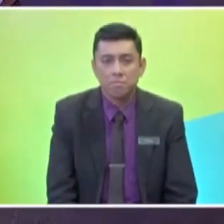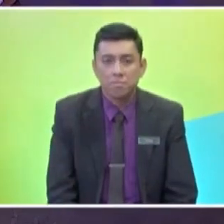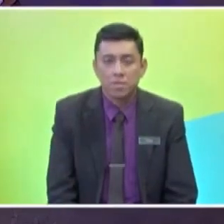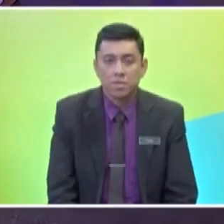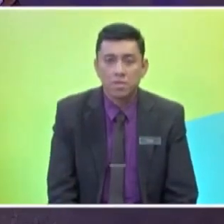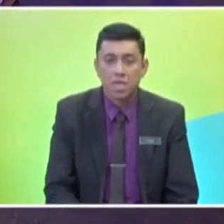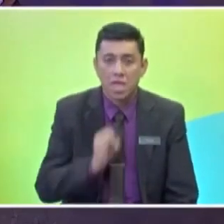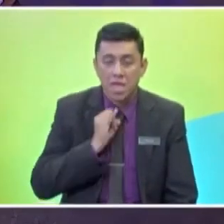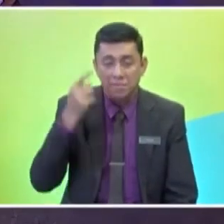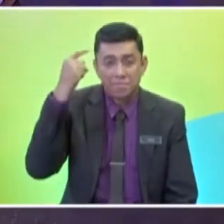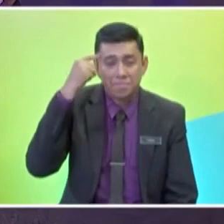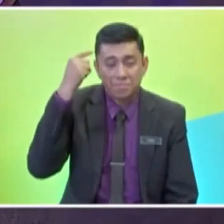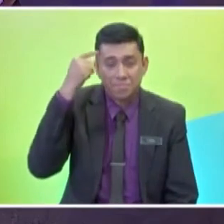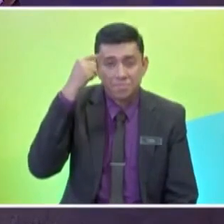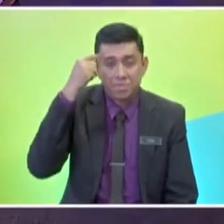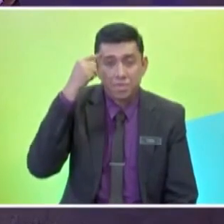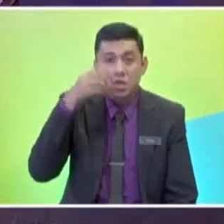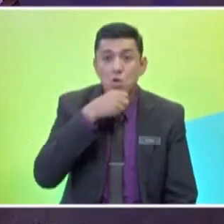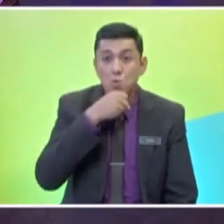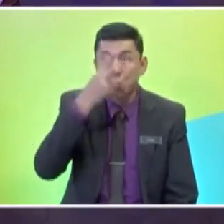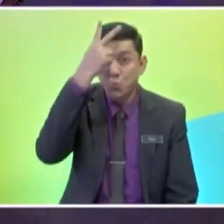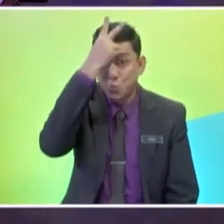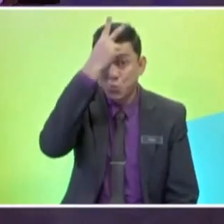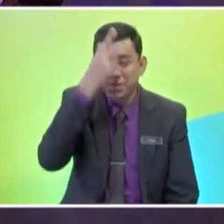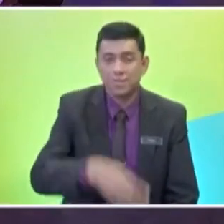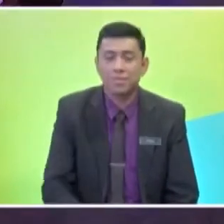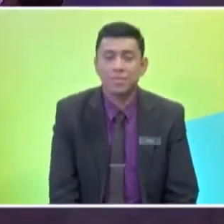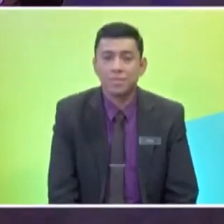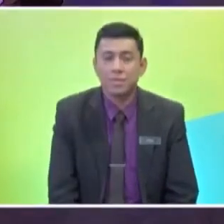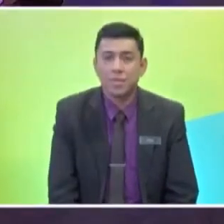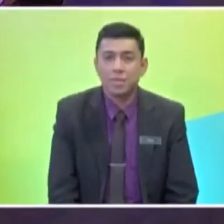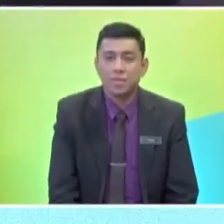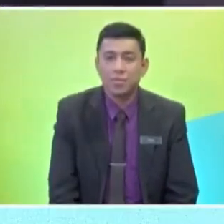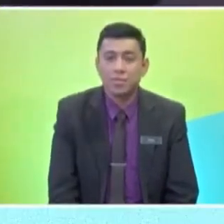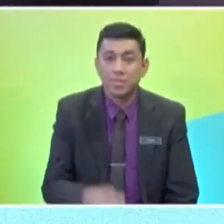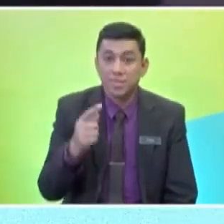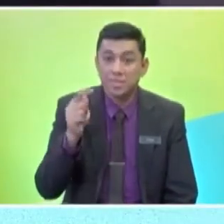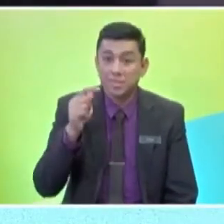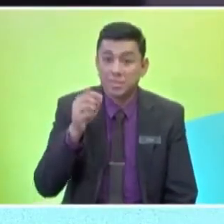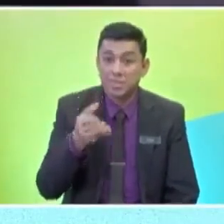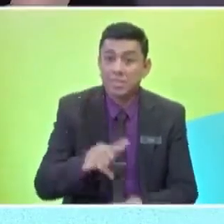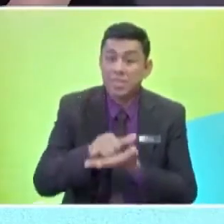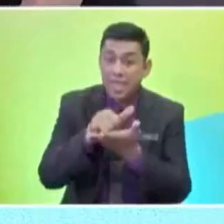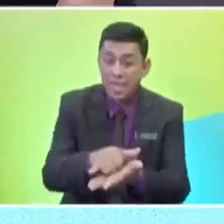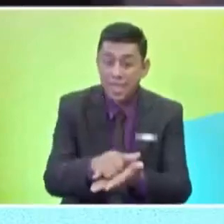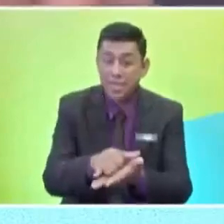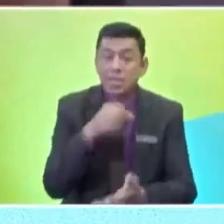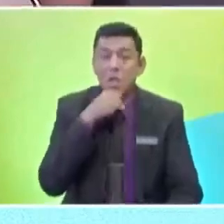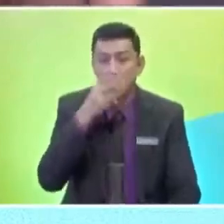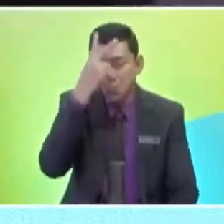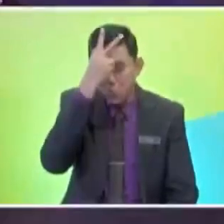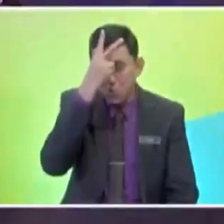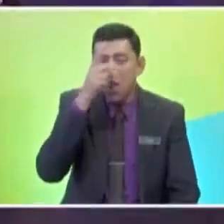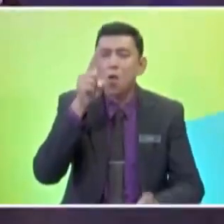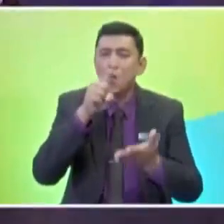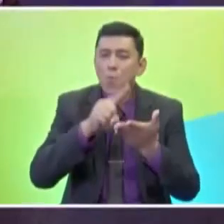I think that's a goat. Yes. Okay, that's a goat. Hello, Mr. Goat. What